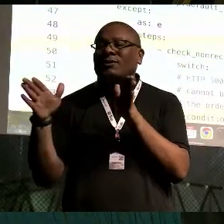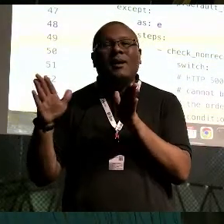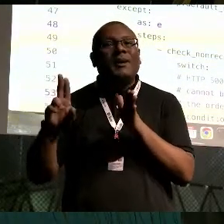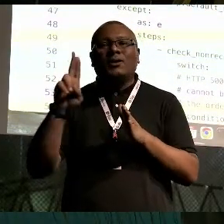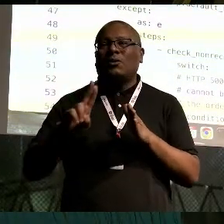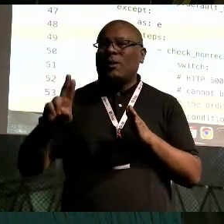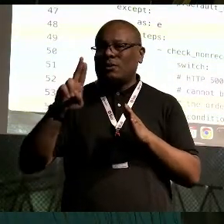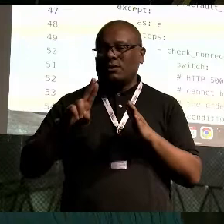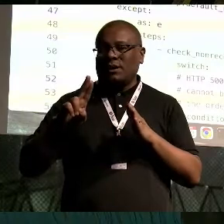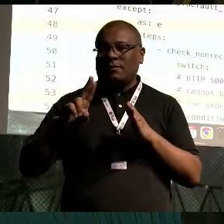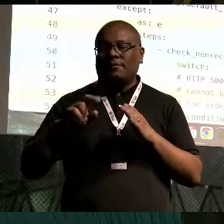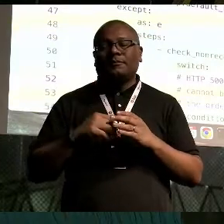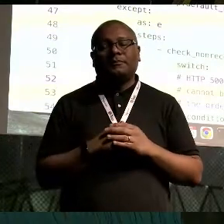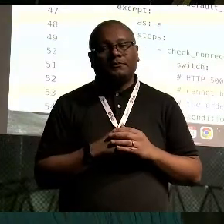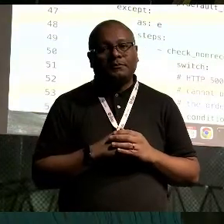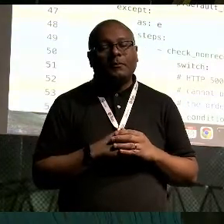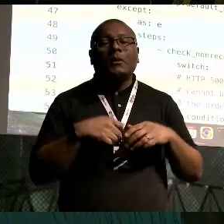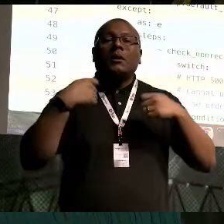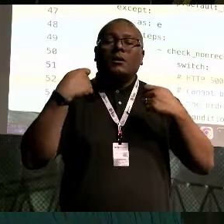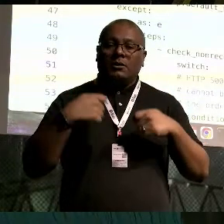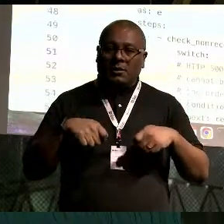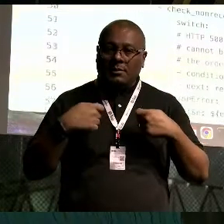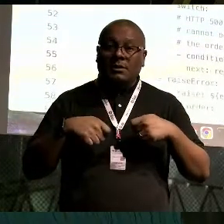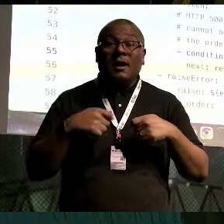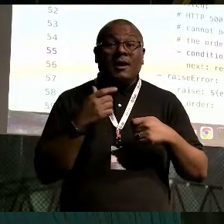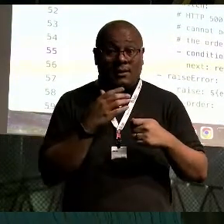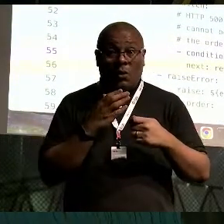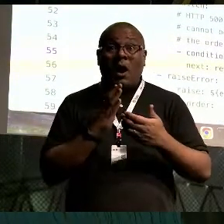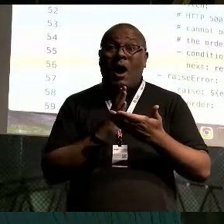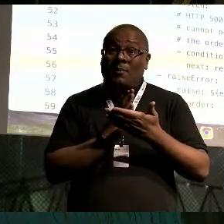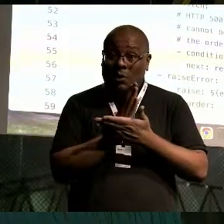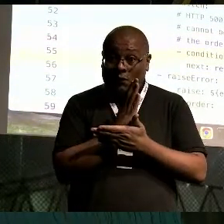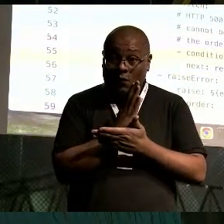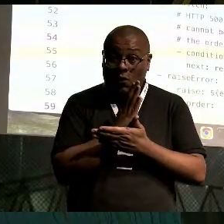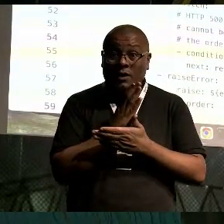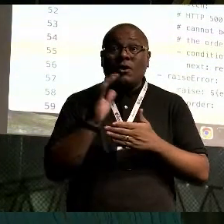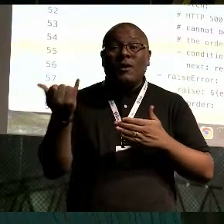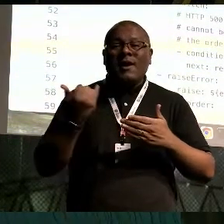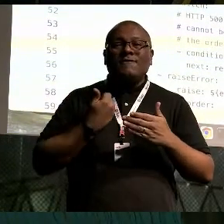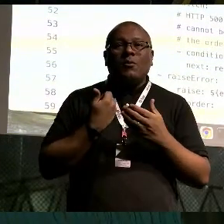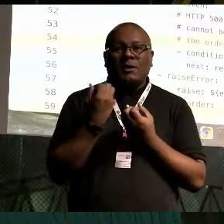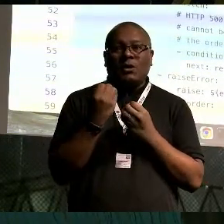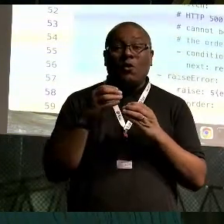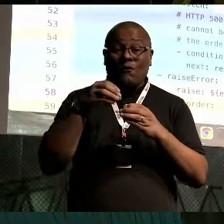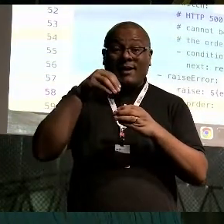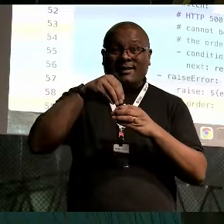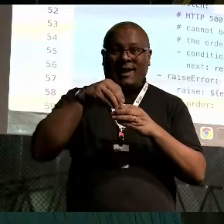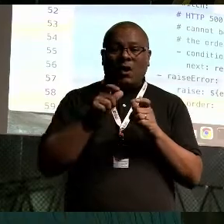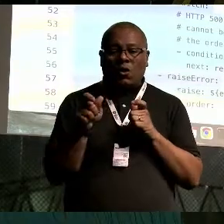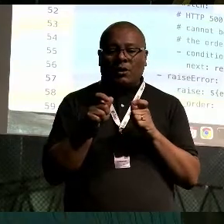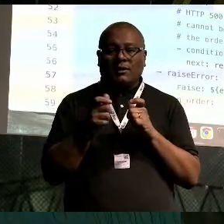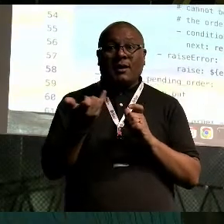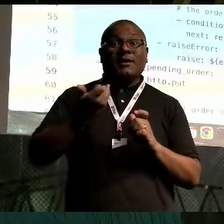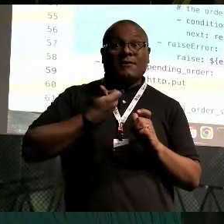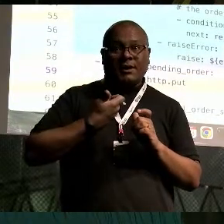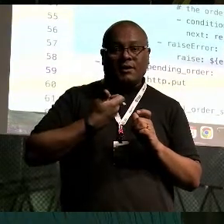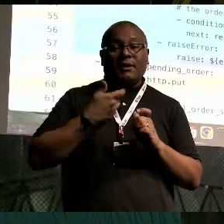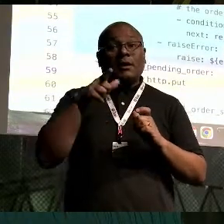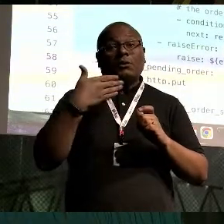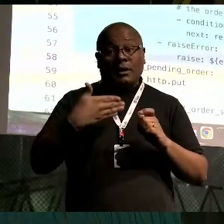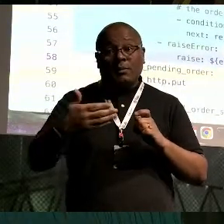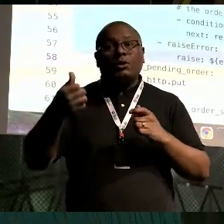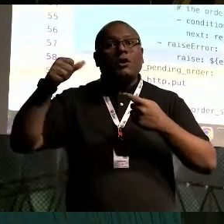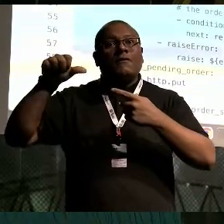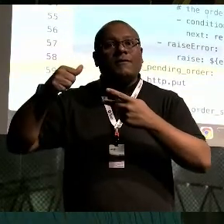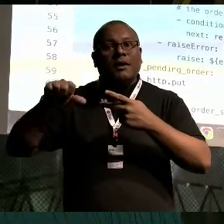the user doesn't have credit, you need to handle it as well. So then we have this except clause as well. And in here, we check the error